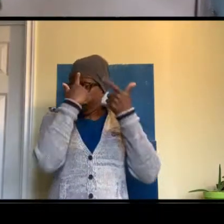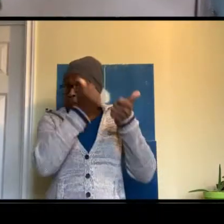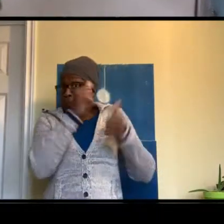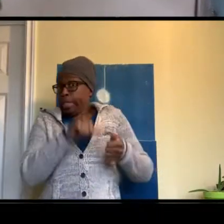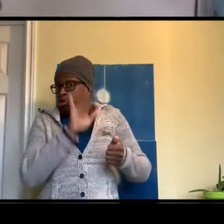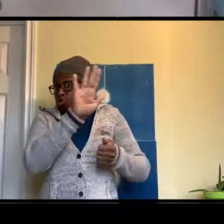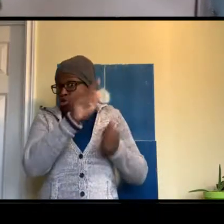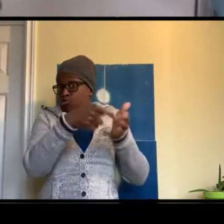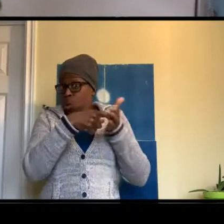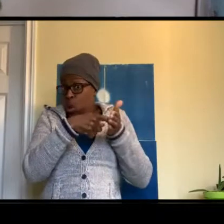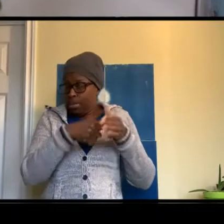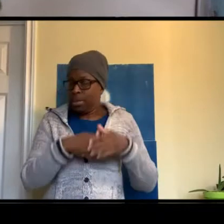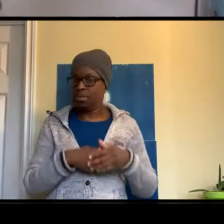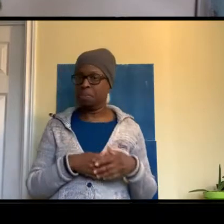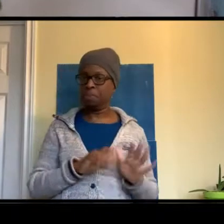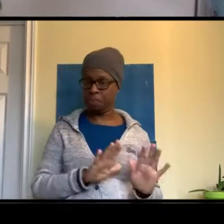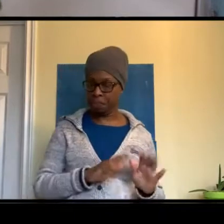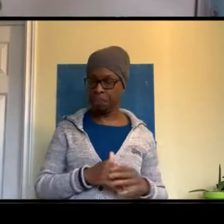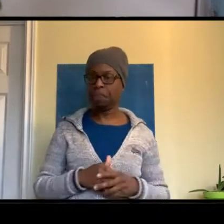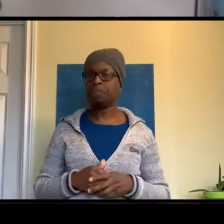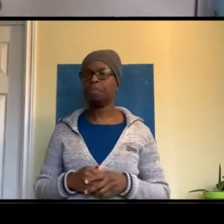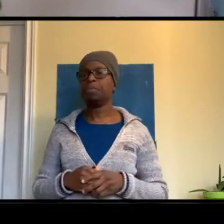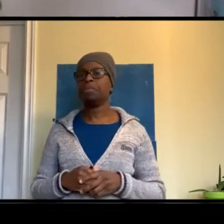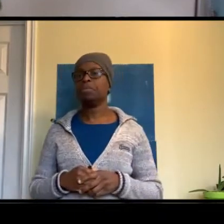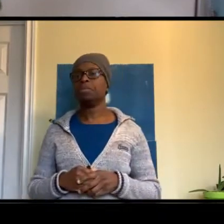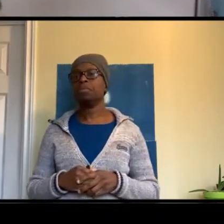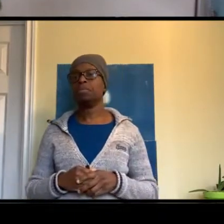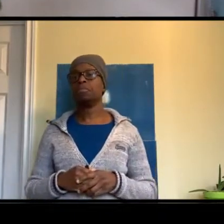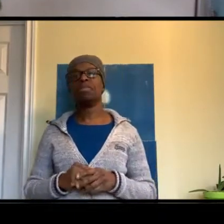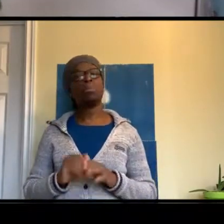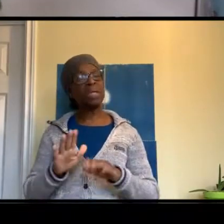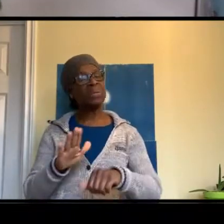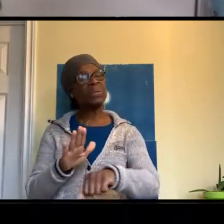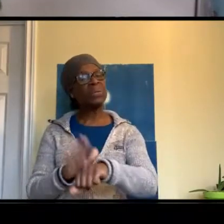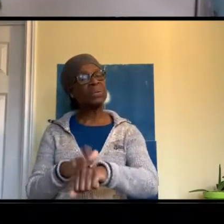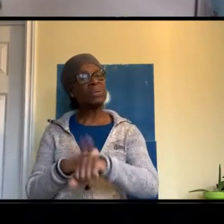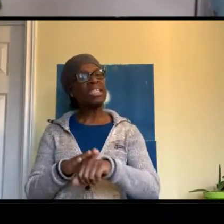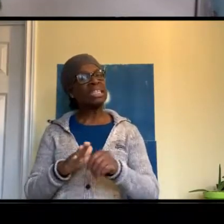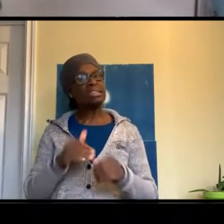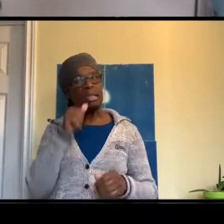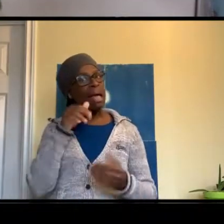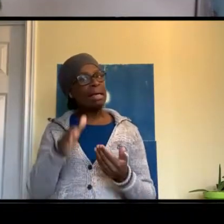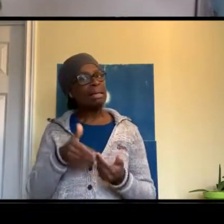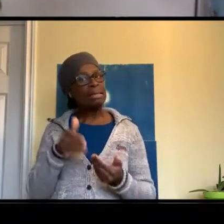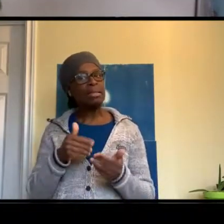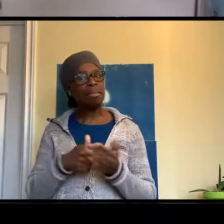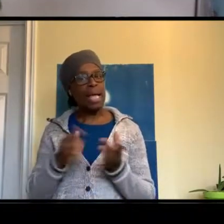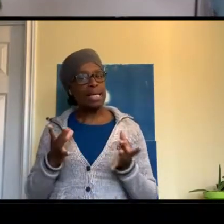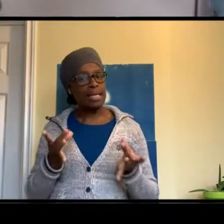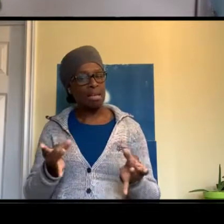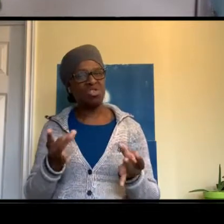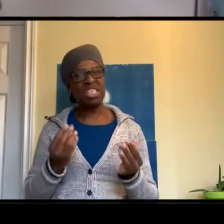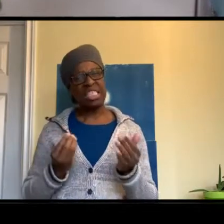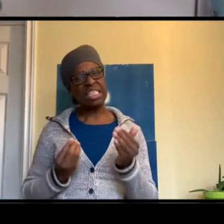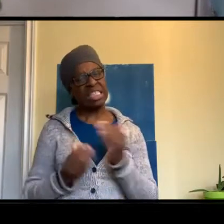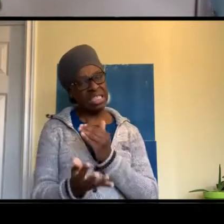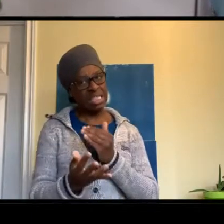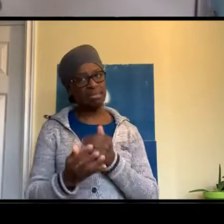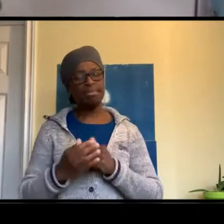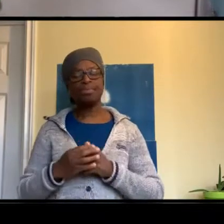So this can be really tricky, I think, and it's important to touch on